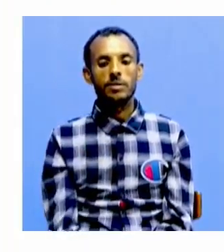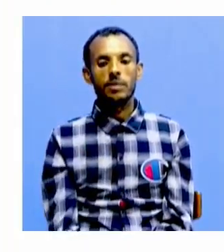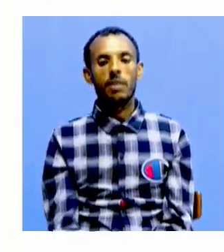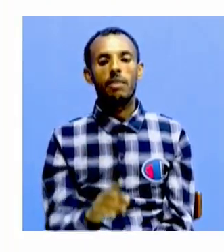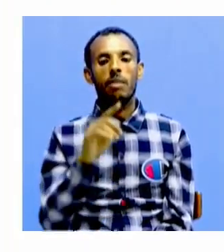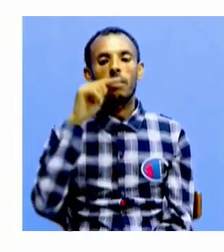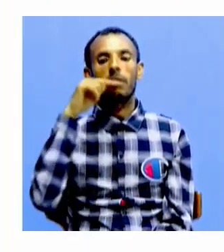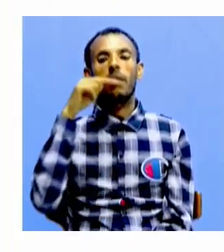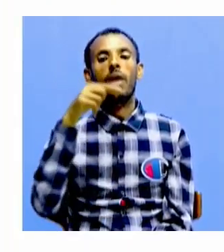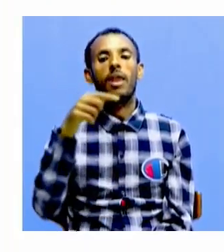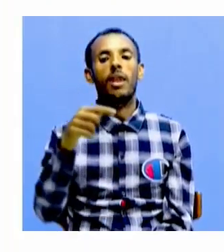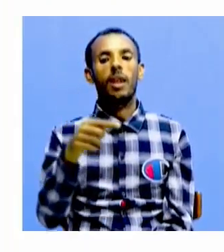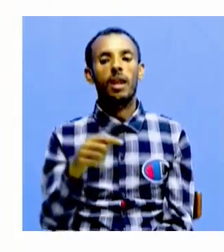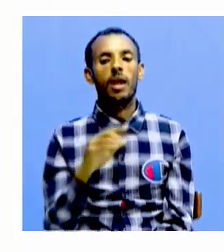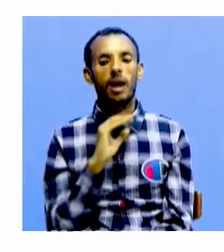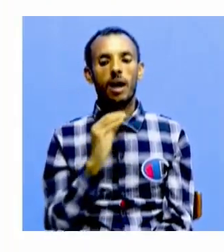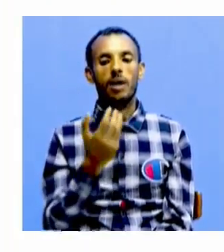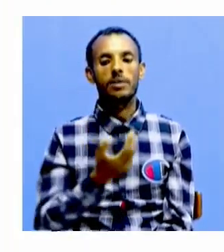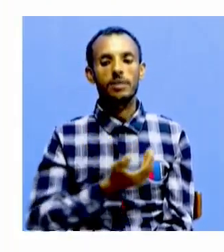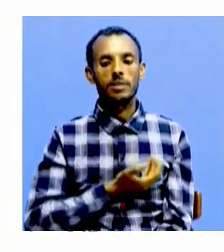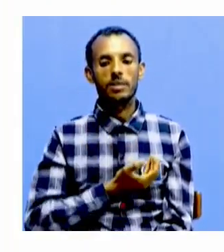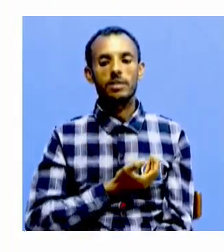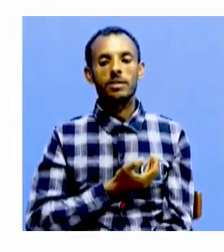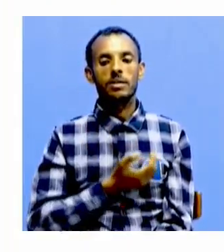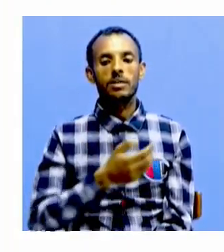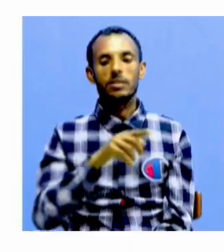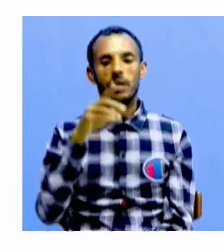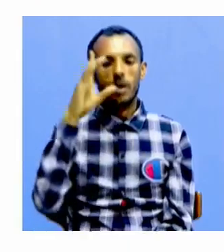tell us